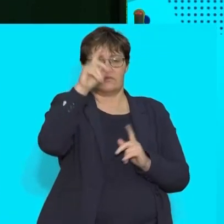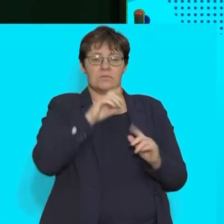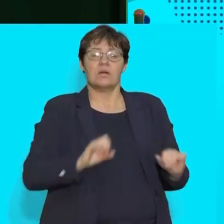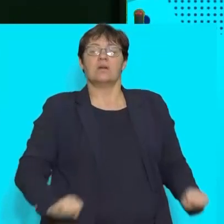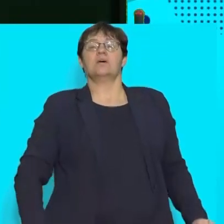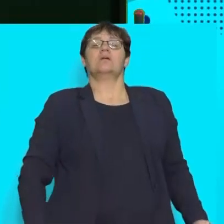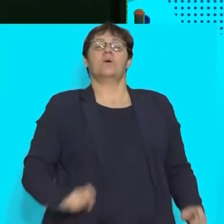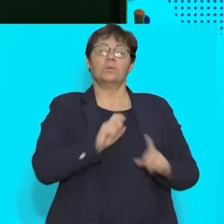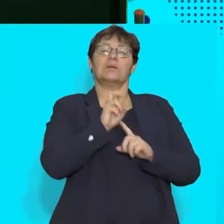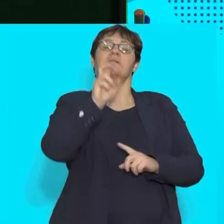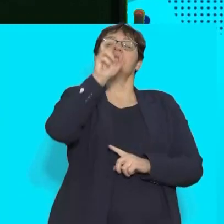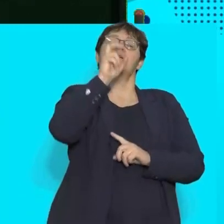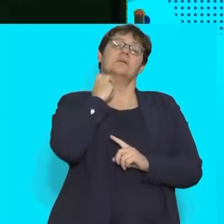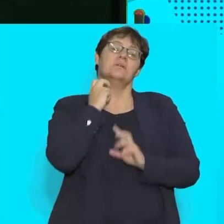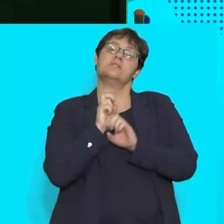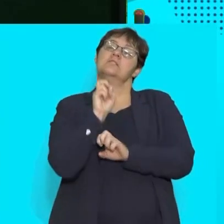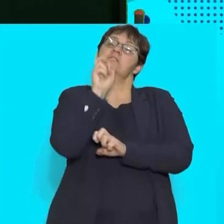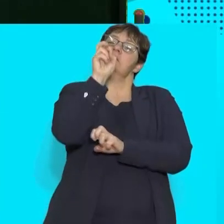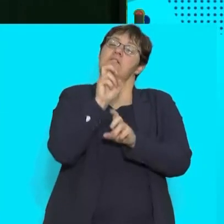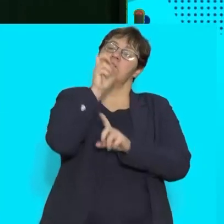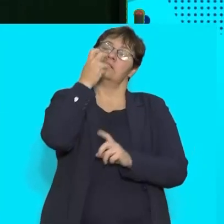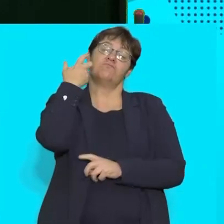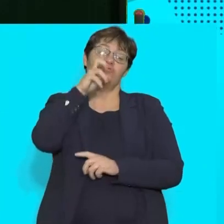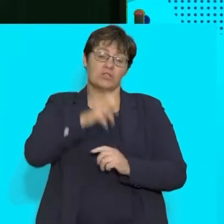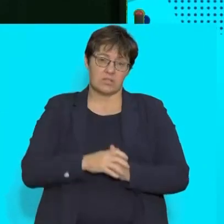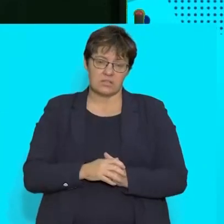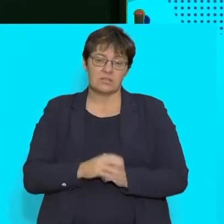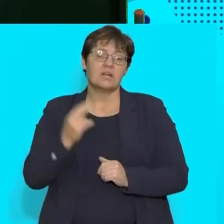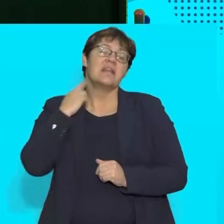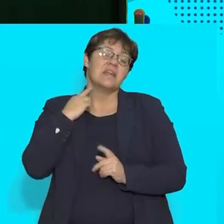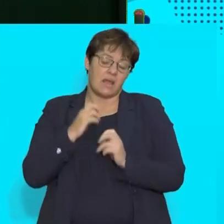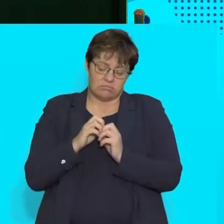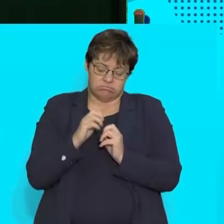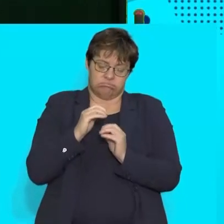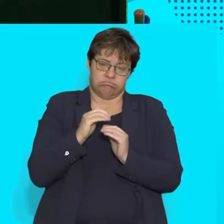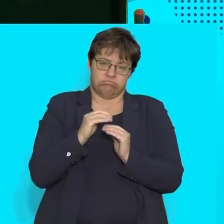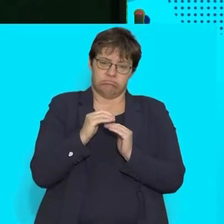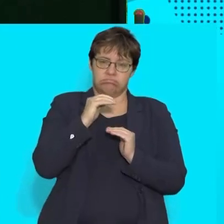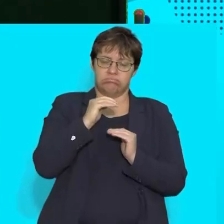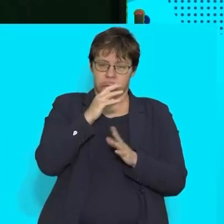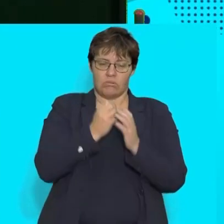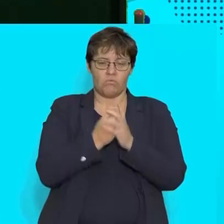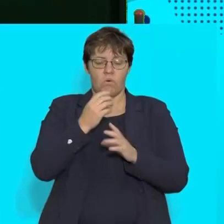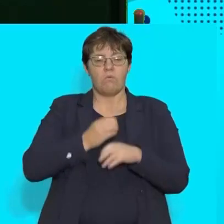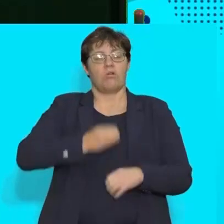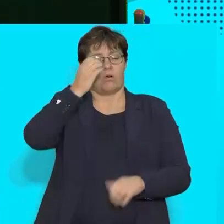constantly stretched and tried to reach the fruit higher up, that their necks grew longer. And guys, I challenge you to do